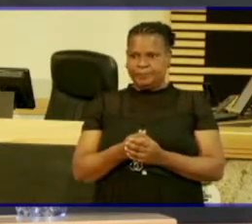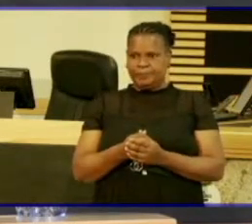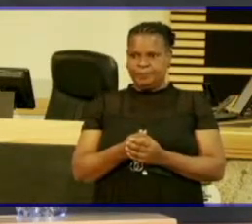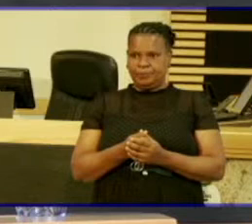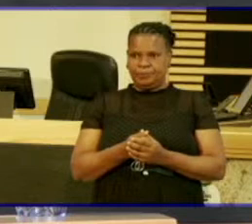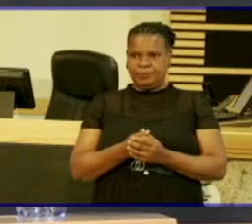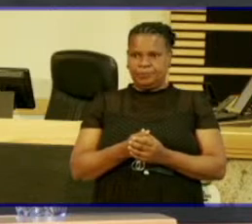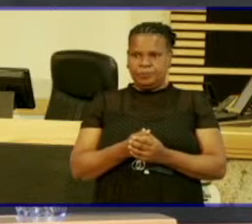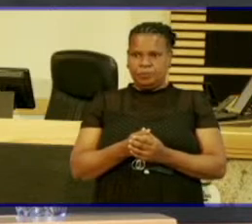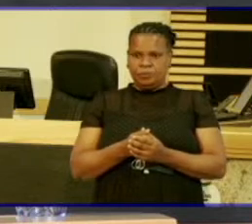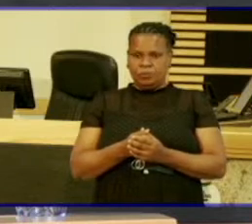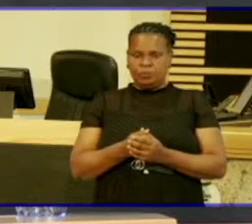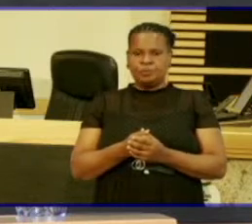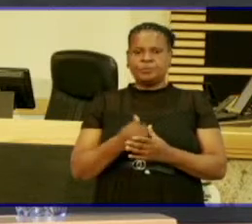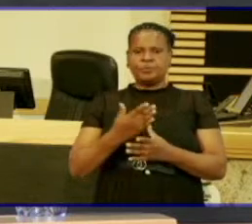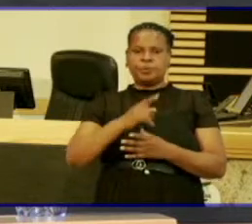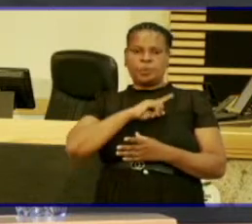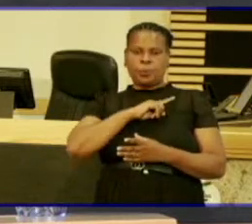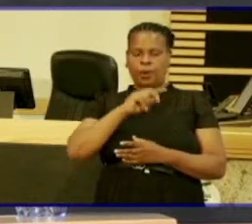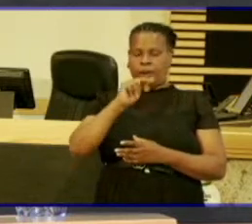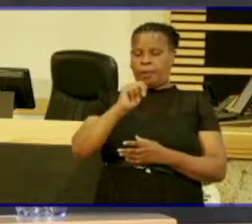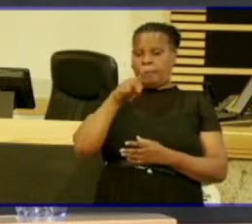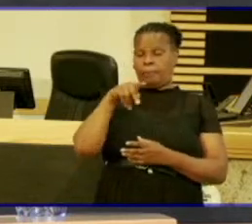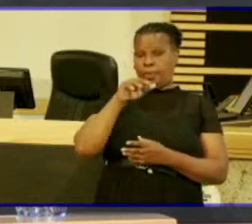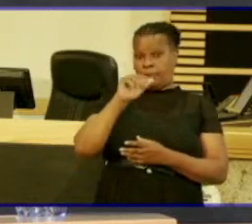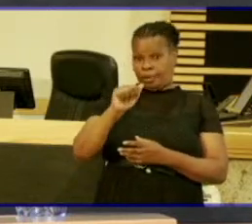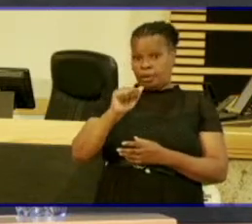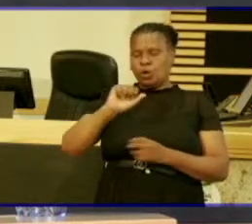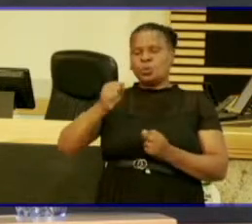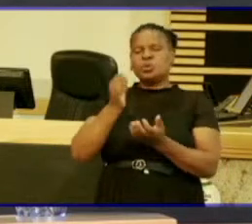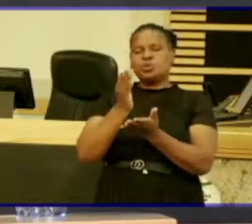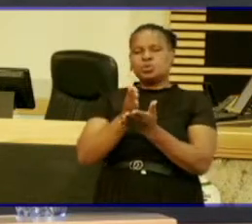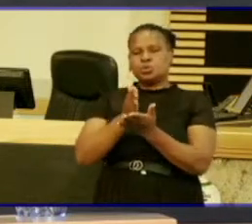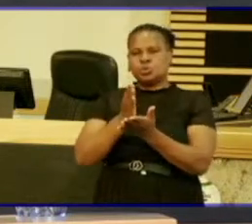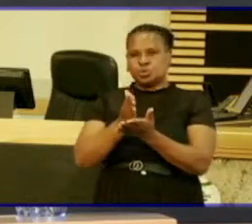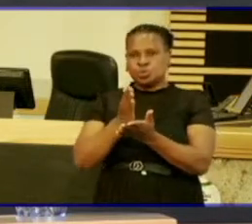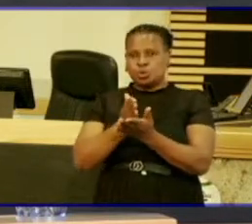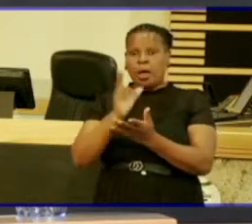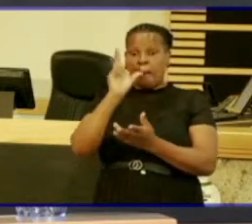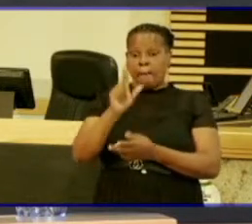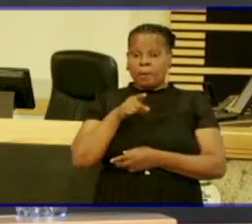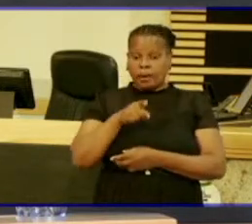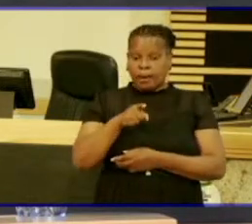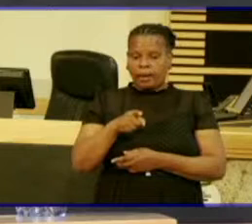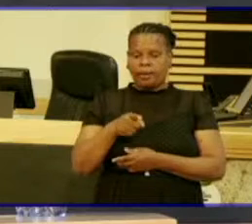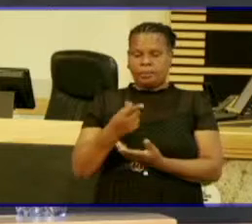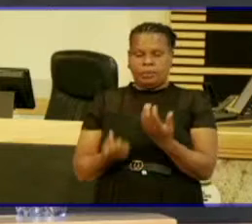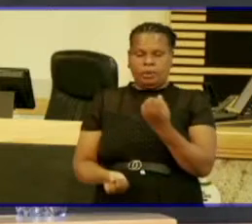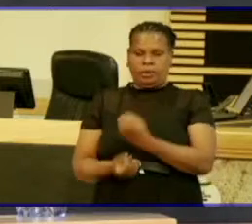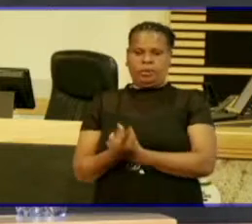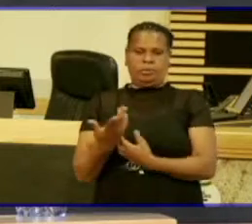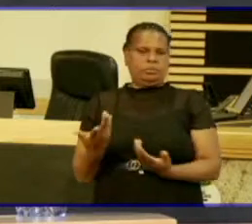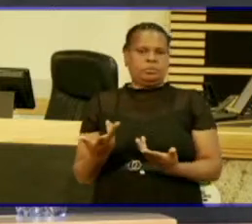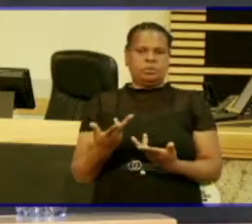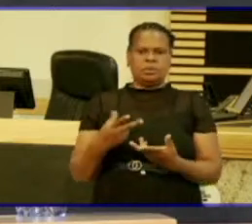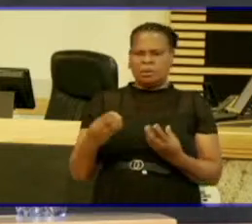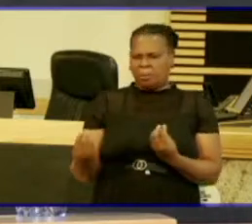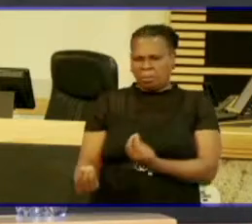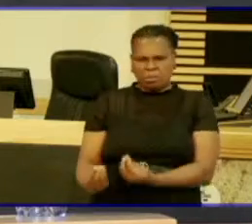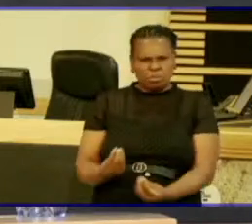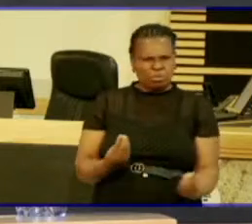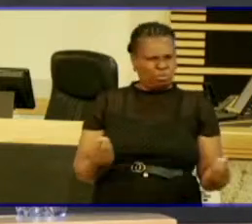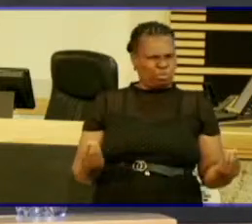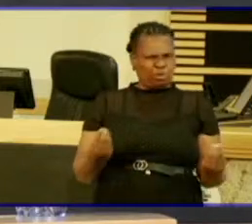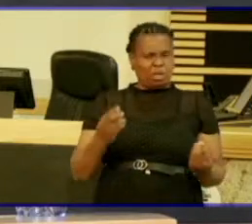determination of the NPA to ensure that people accused of gender-based violence crimes are charged and kept behind